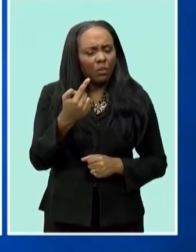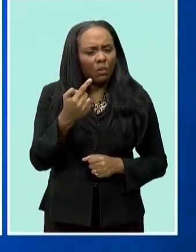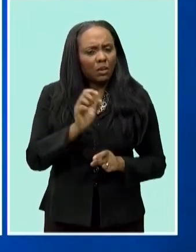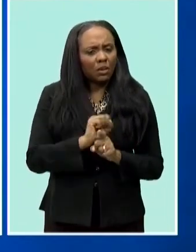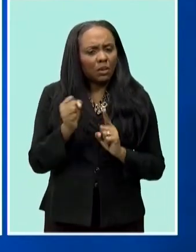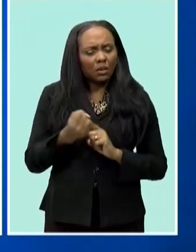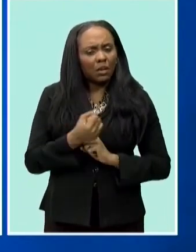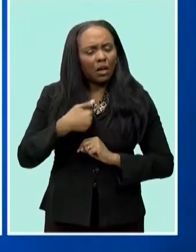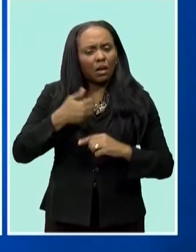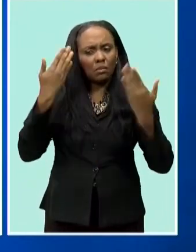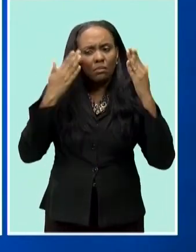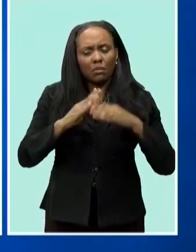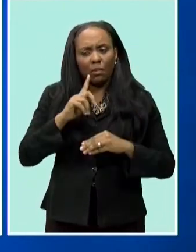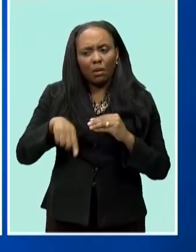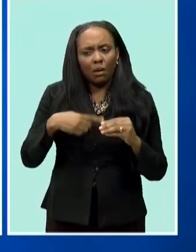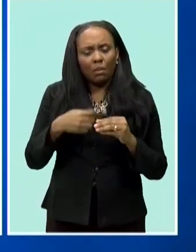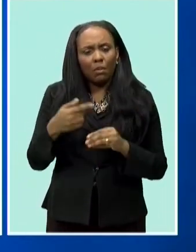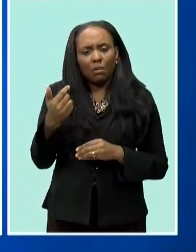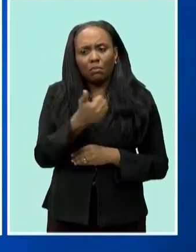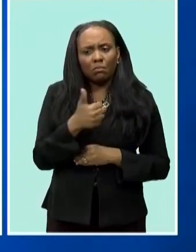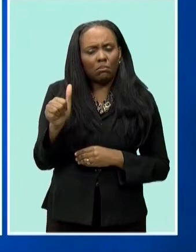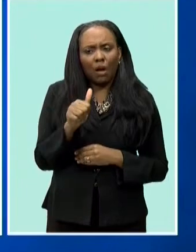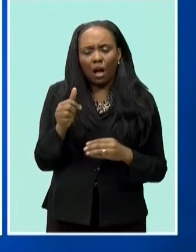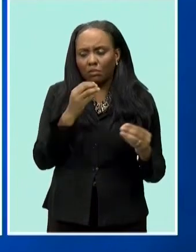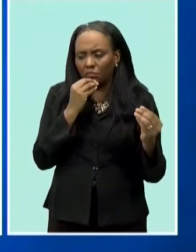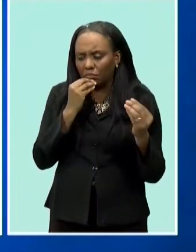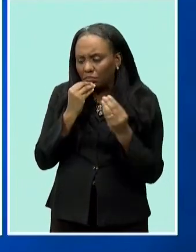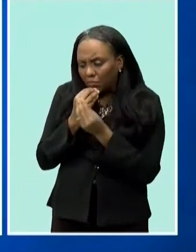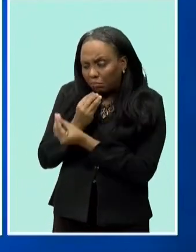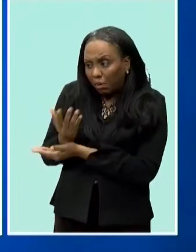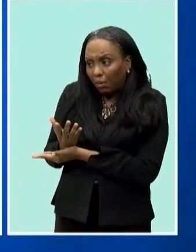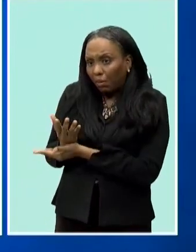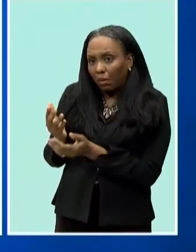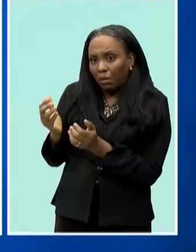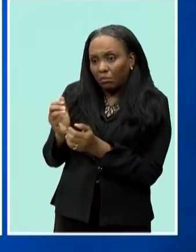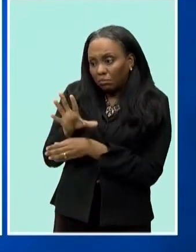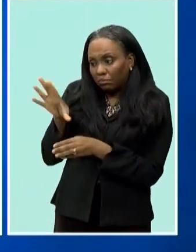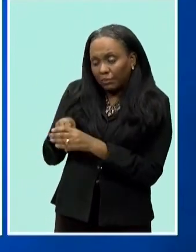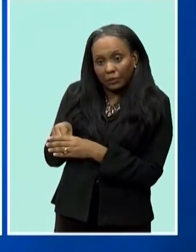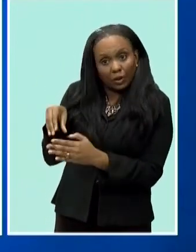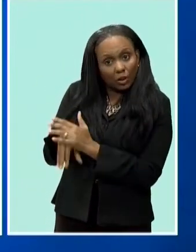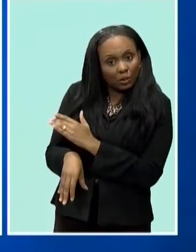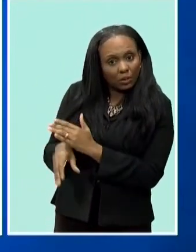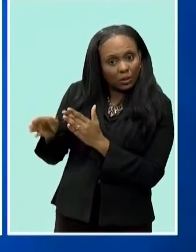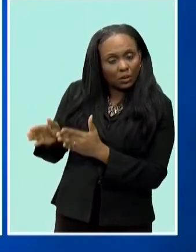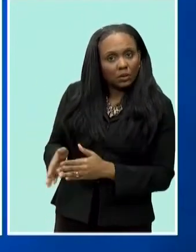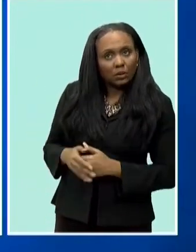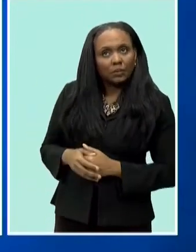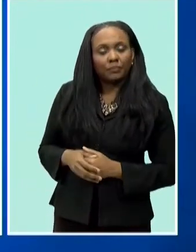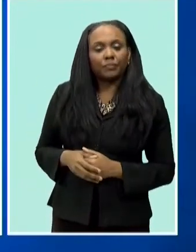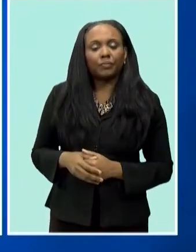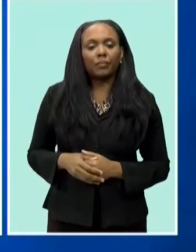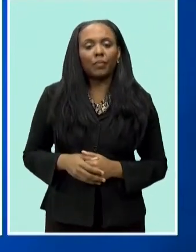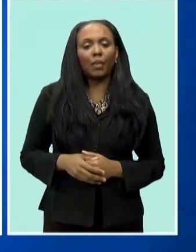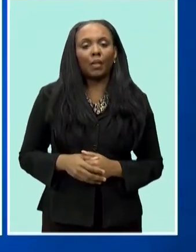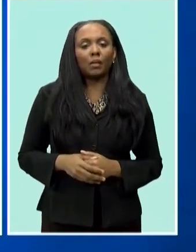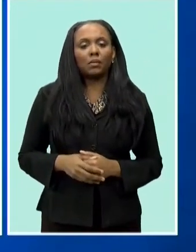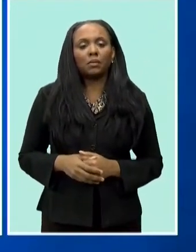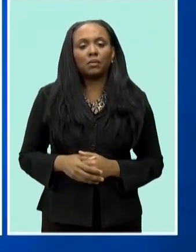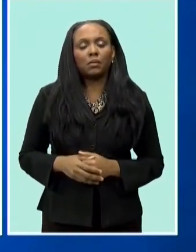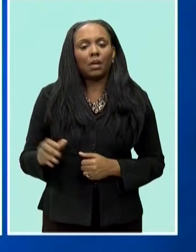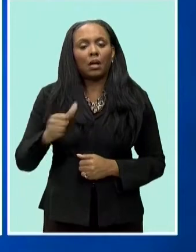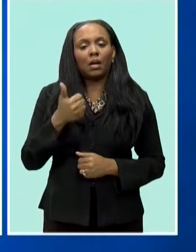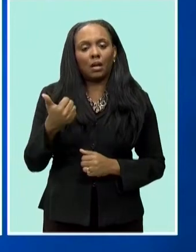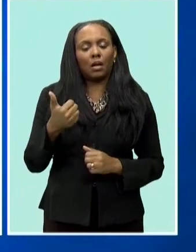I'm not aware of any other tipping off offense in criminal legislation generally. Veteran attorney Senator